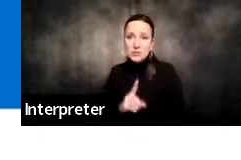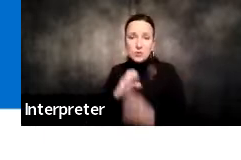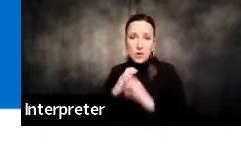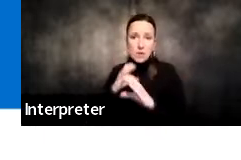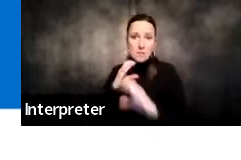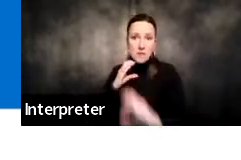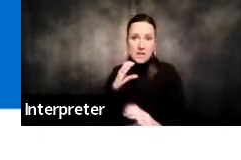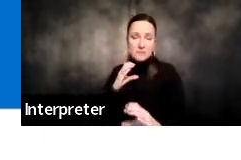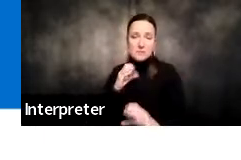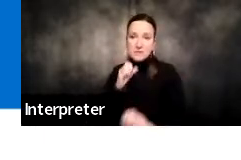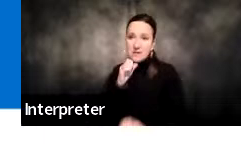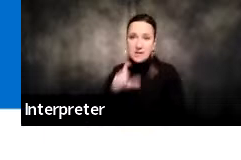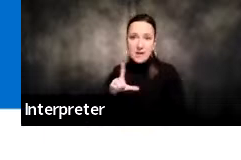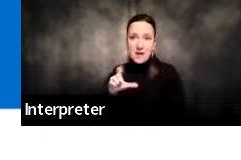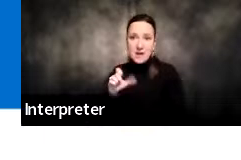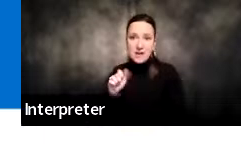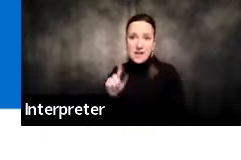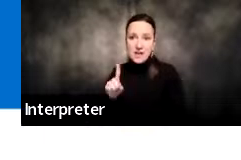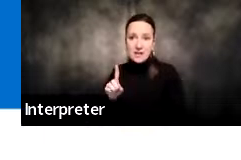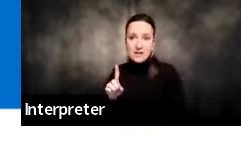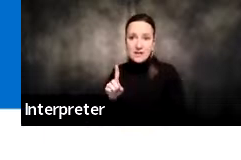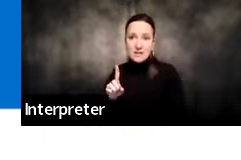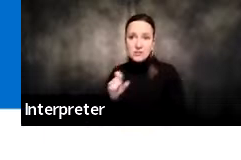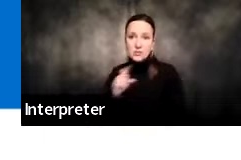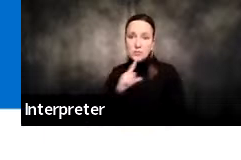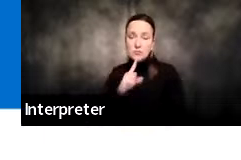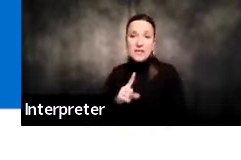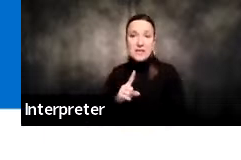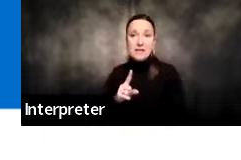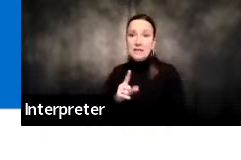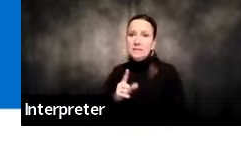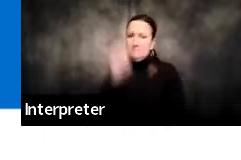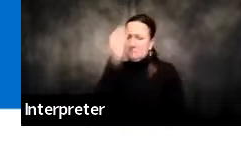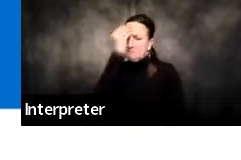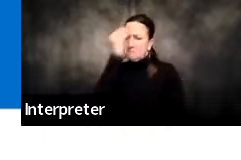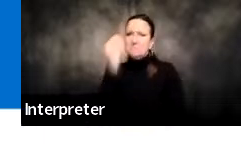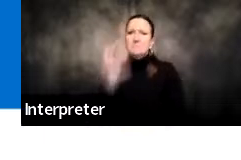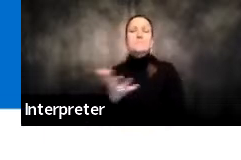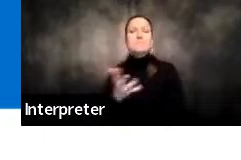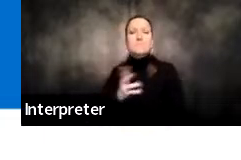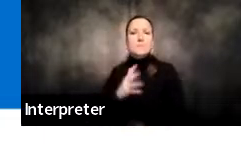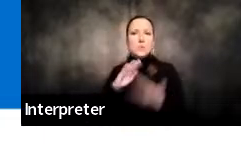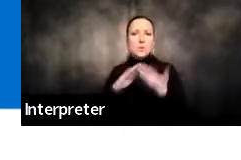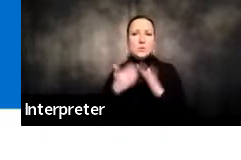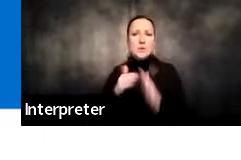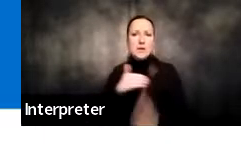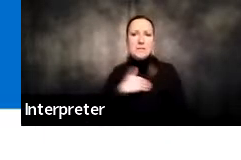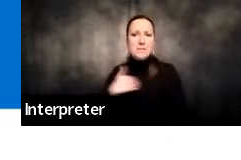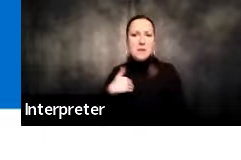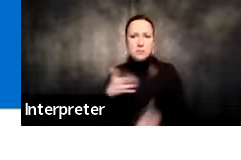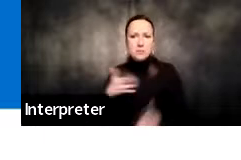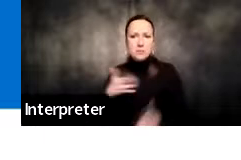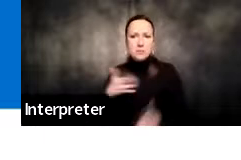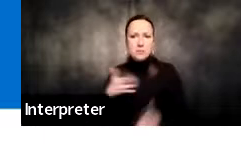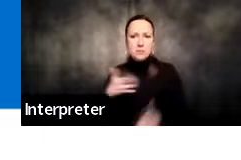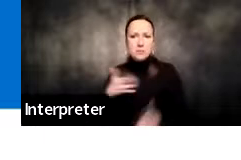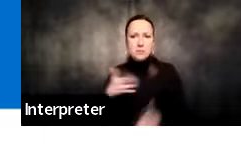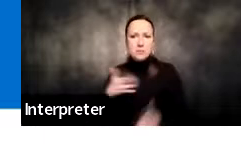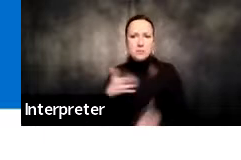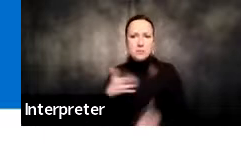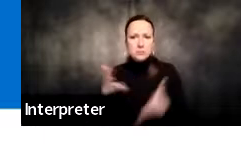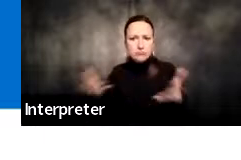lead service pipes. And so definitely encourage community members to take advantage of the resources DC Water provides here. There's a